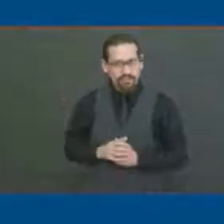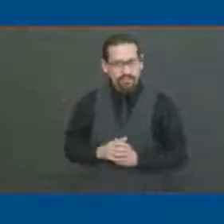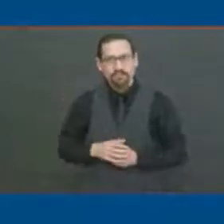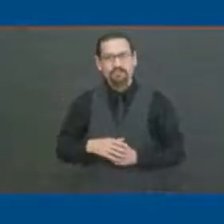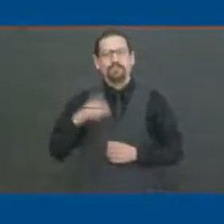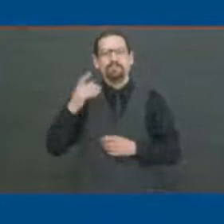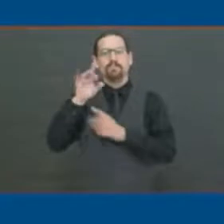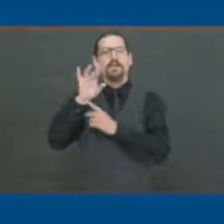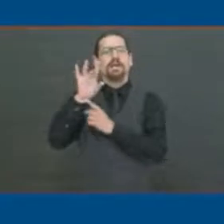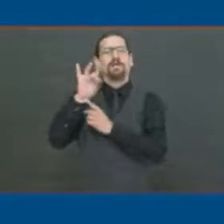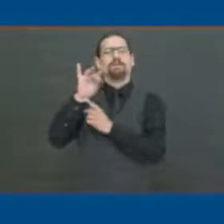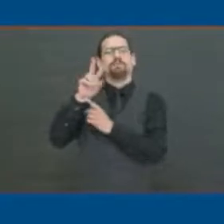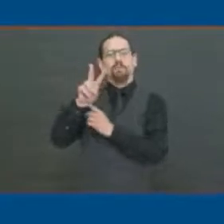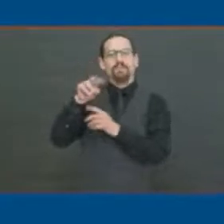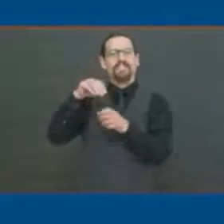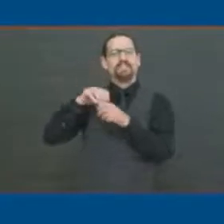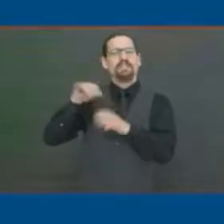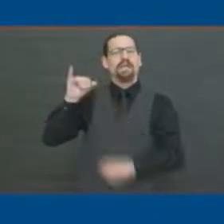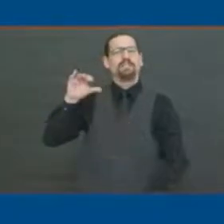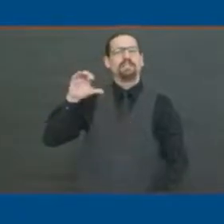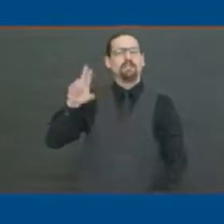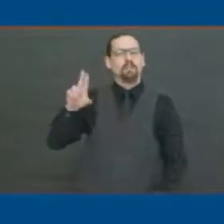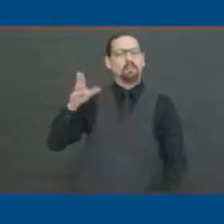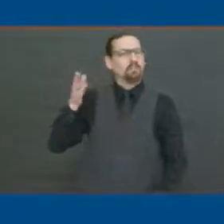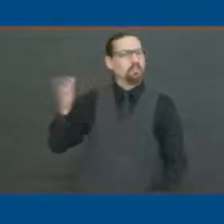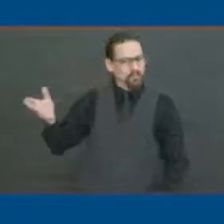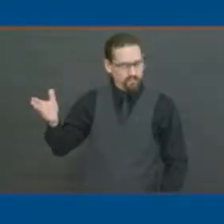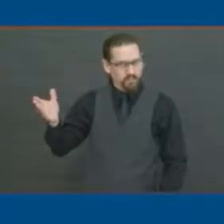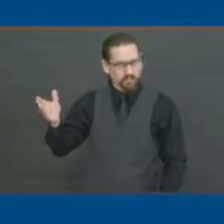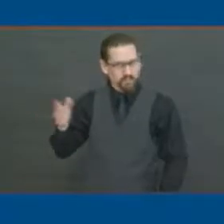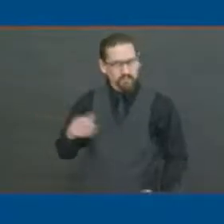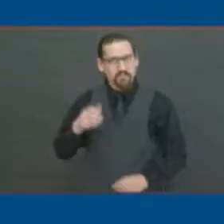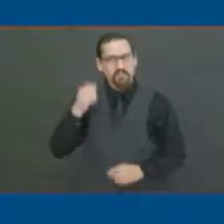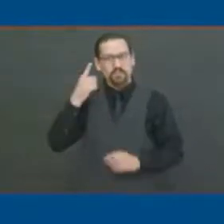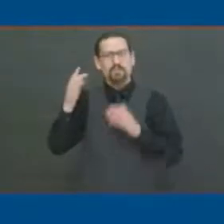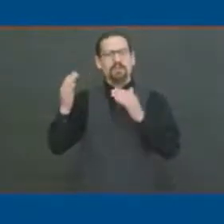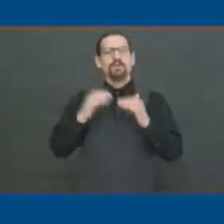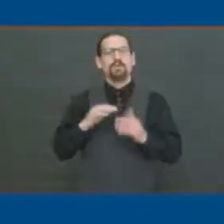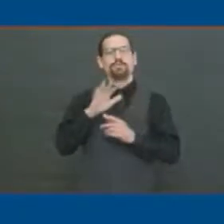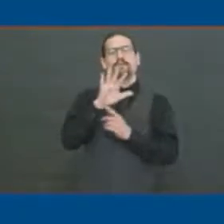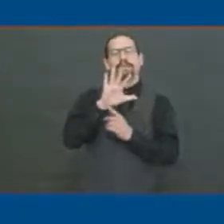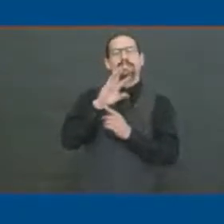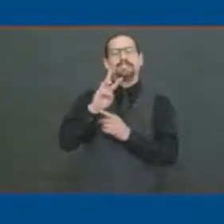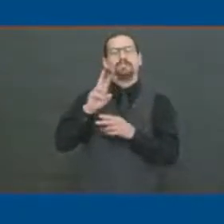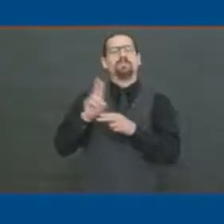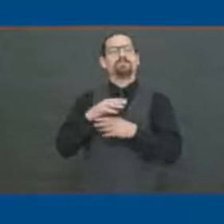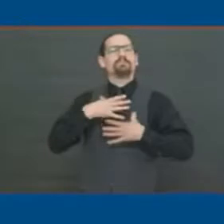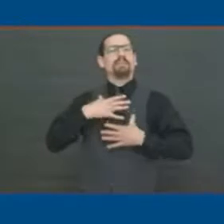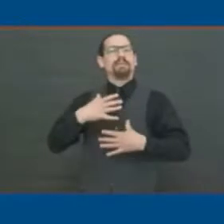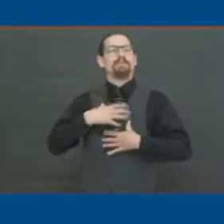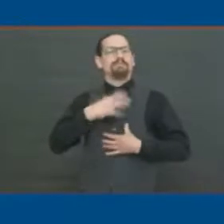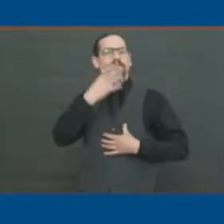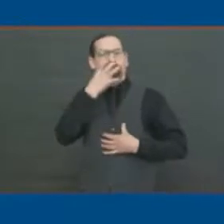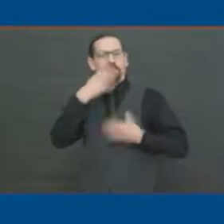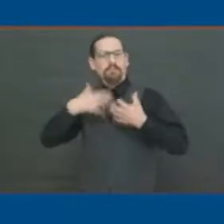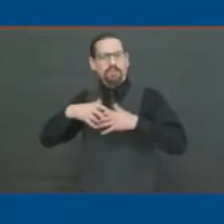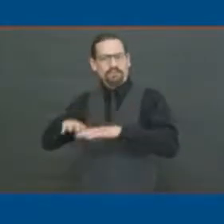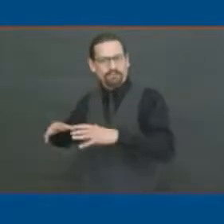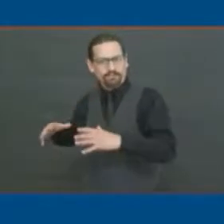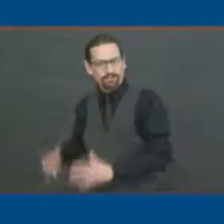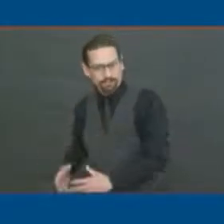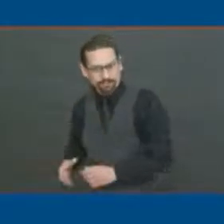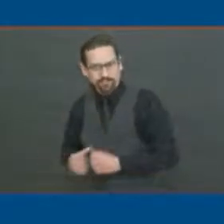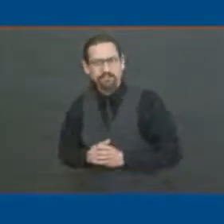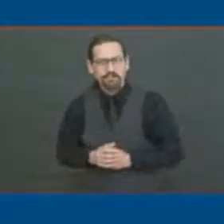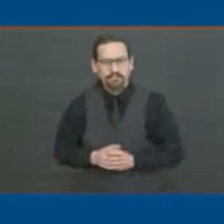the intensive care unit in the hospital, and 56 of those 82 people in the ICU are on